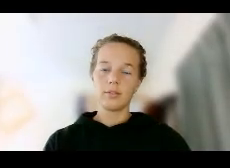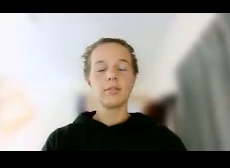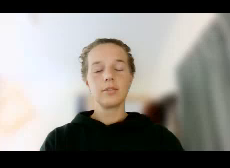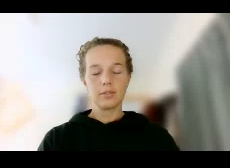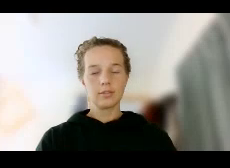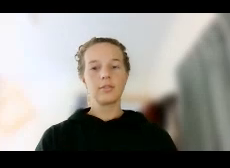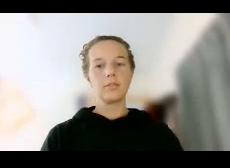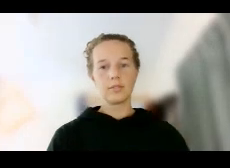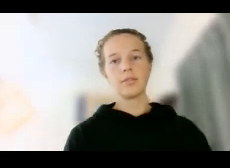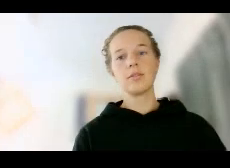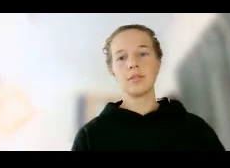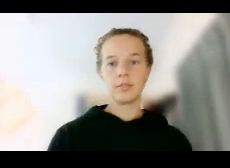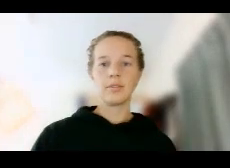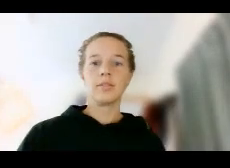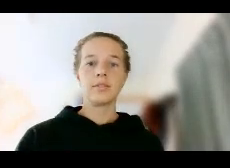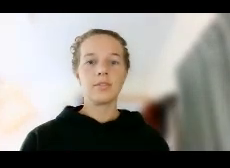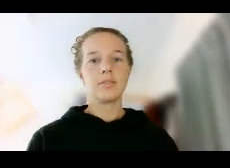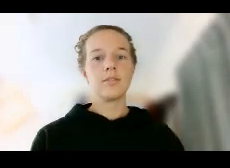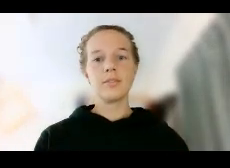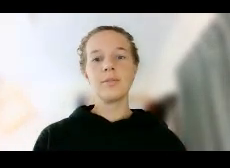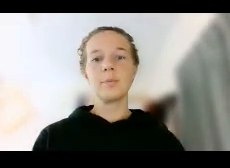sampled?